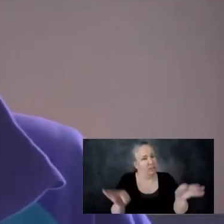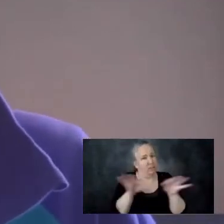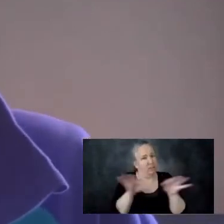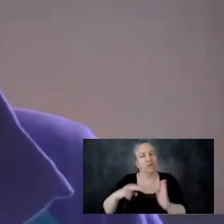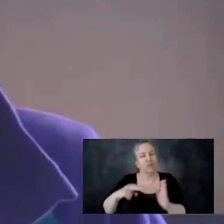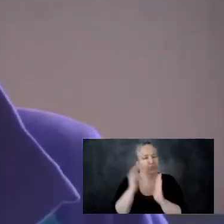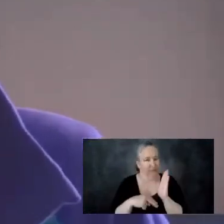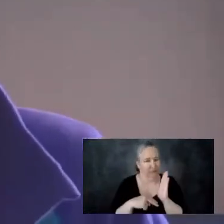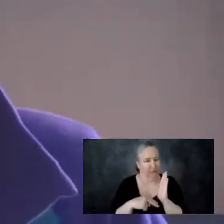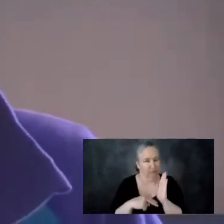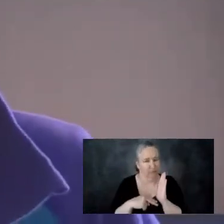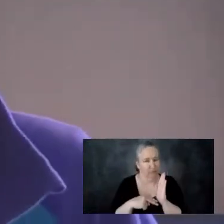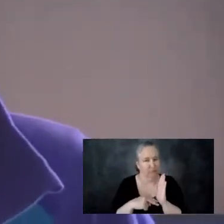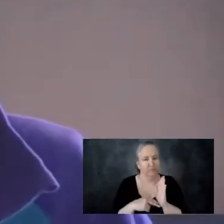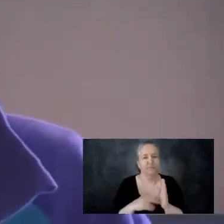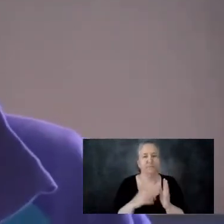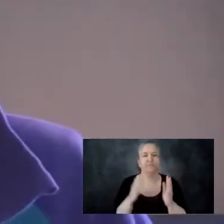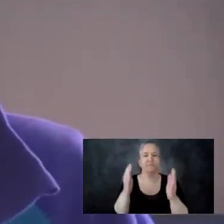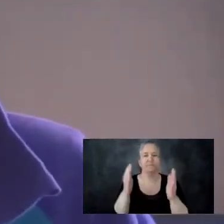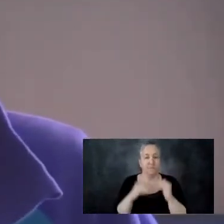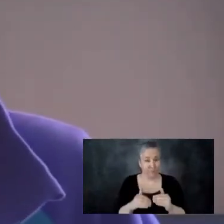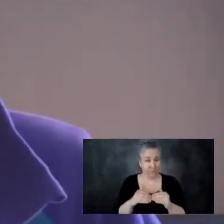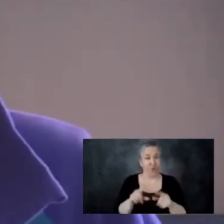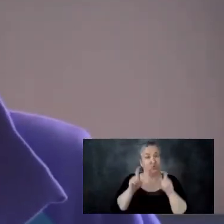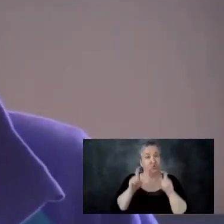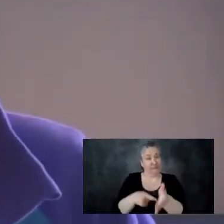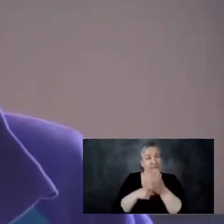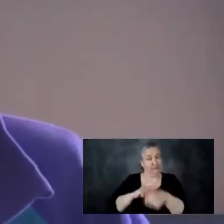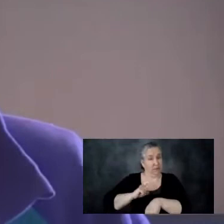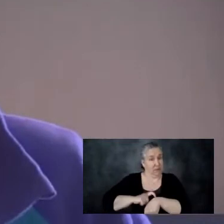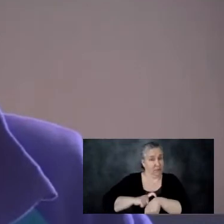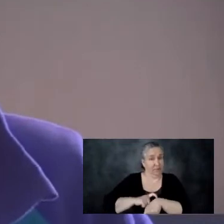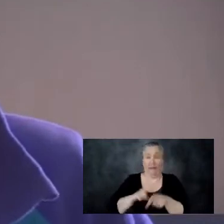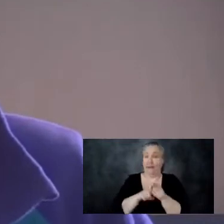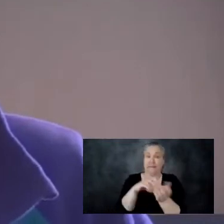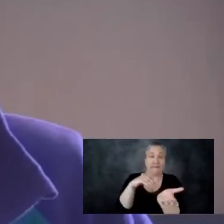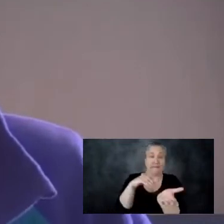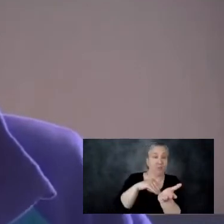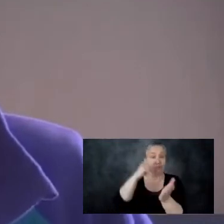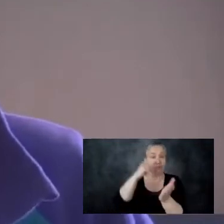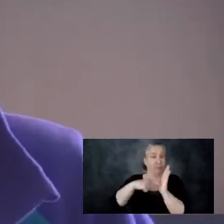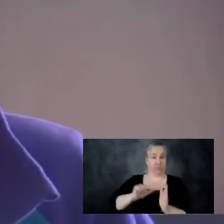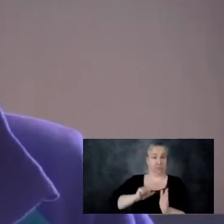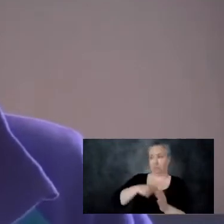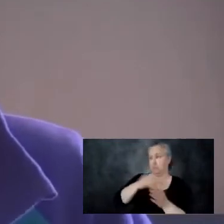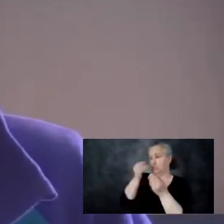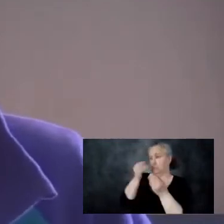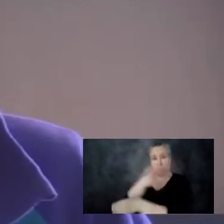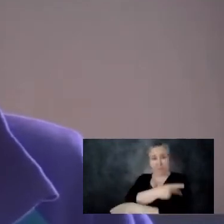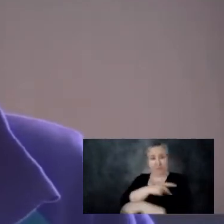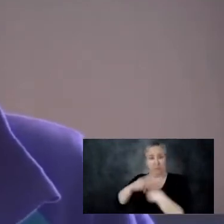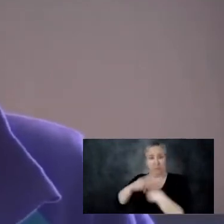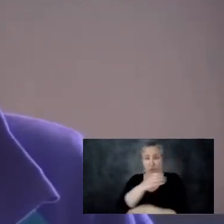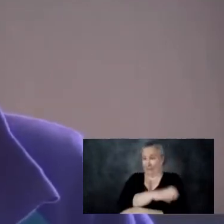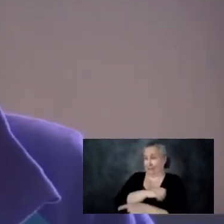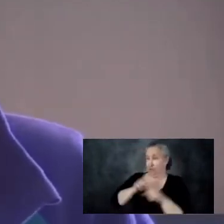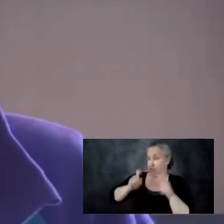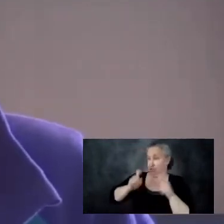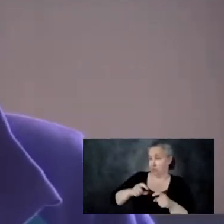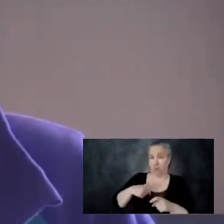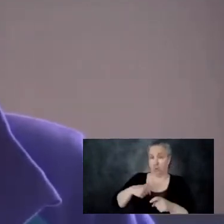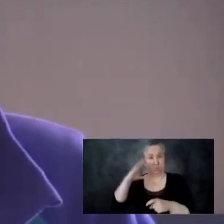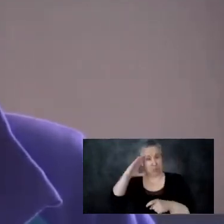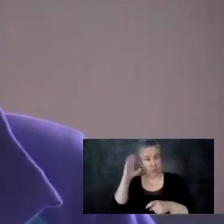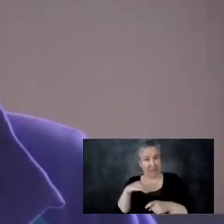Trials take time. And we have to realize that as physicians too. If I talk to a patient of mine about a clinical trial, I know that that visit is not going to